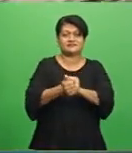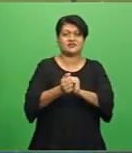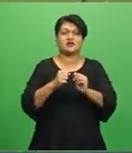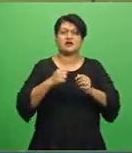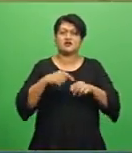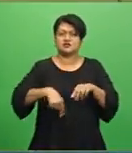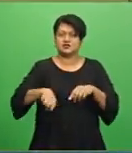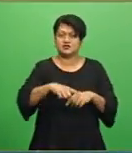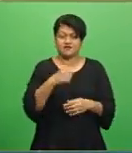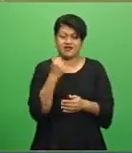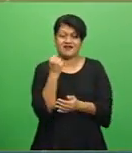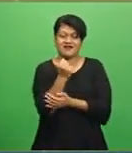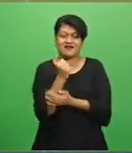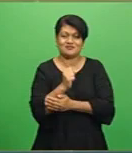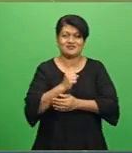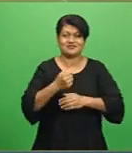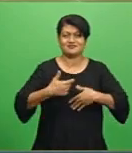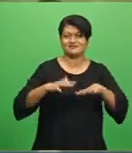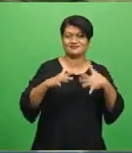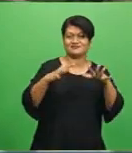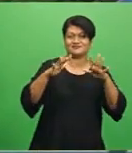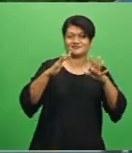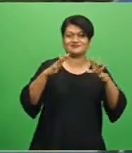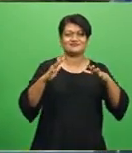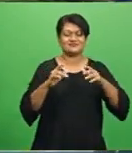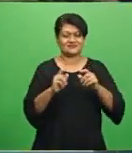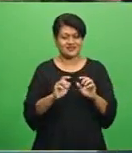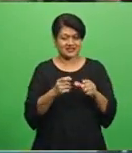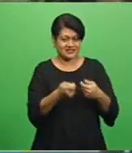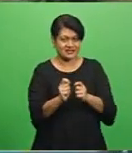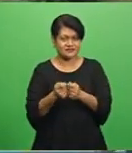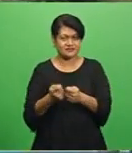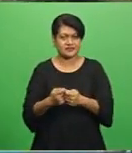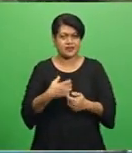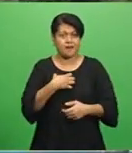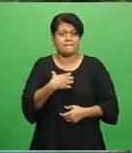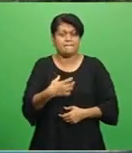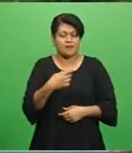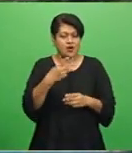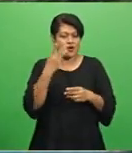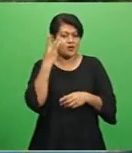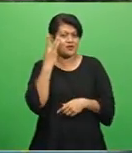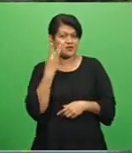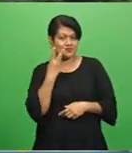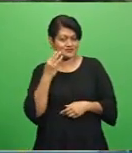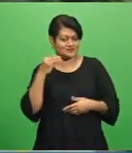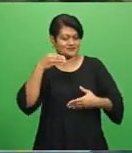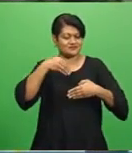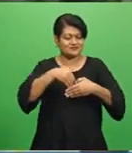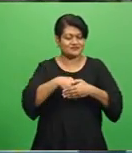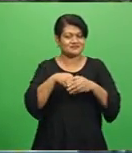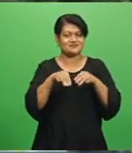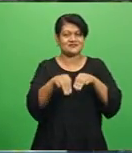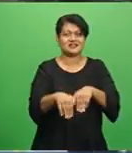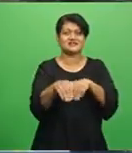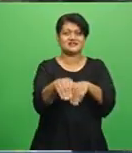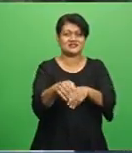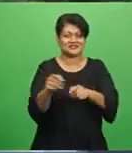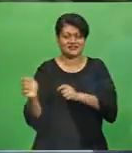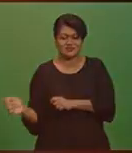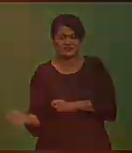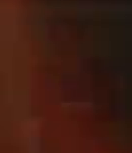Rugby praises club competition and more women participation in cricket. This and more coming